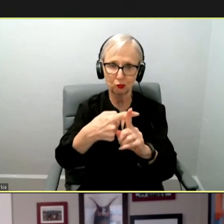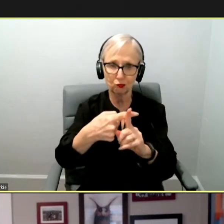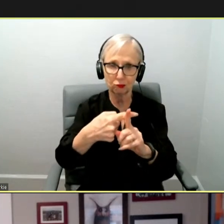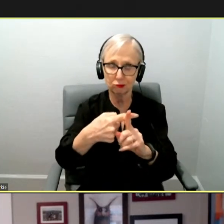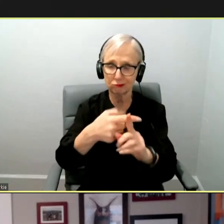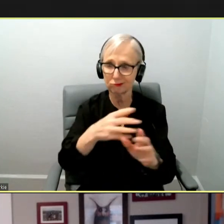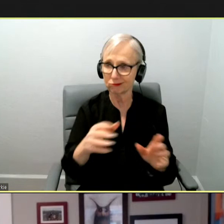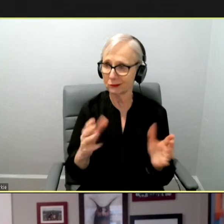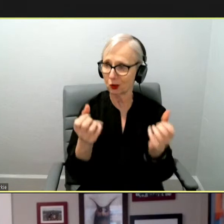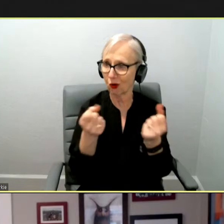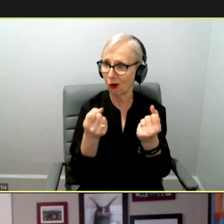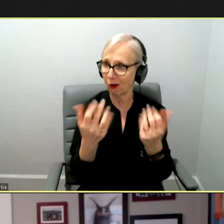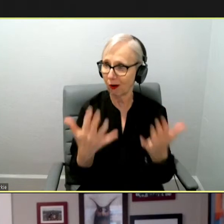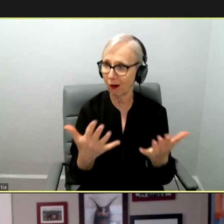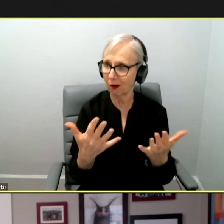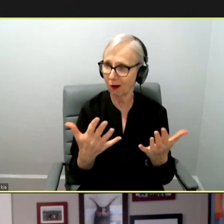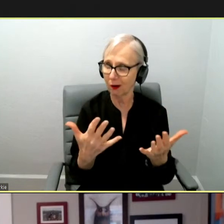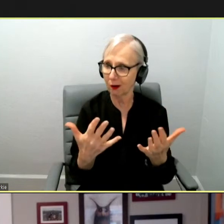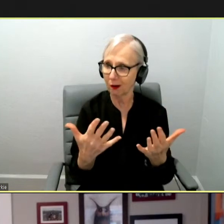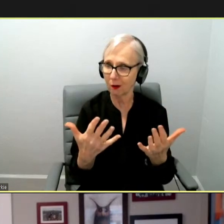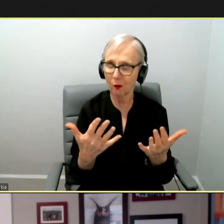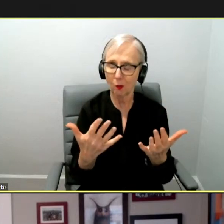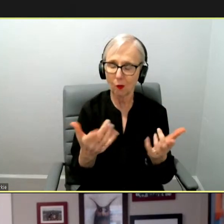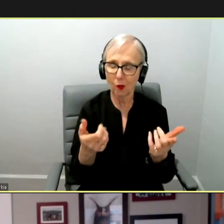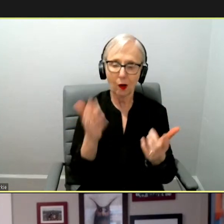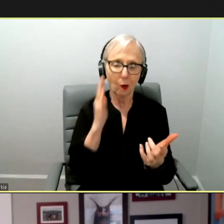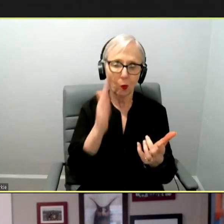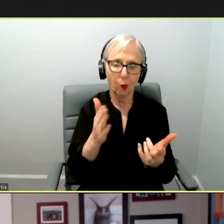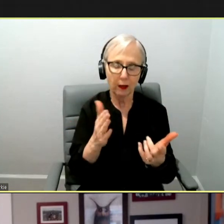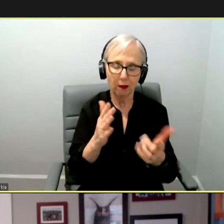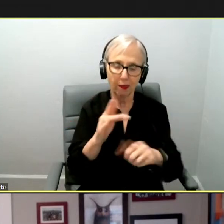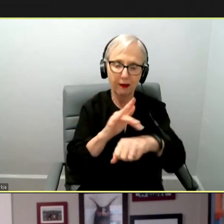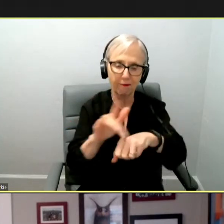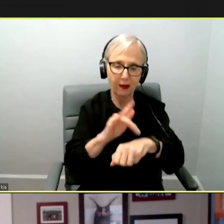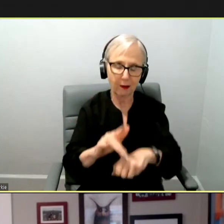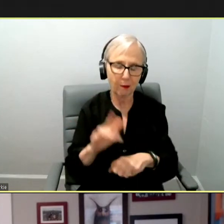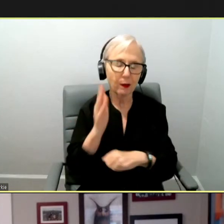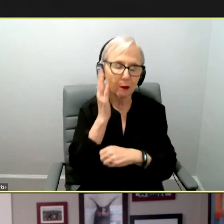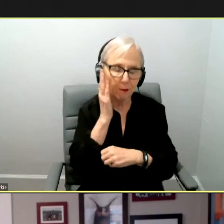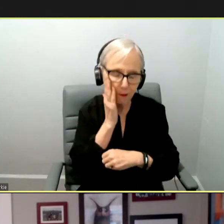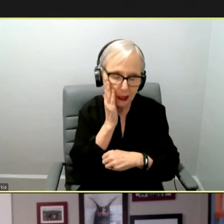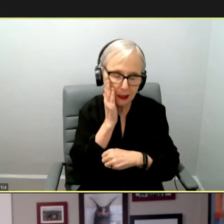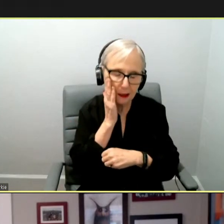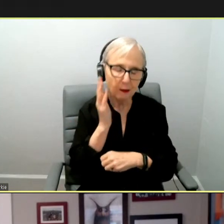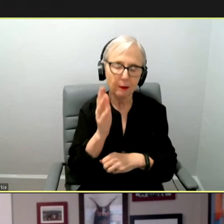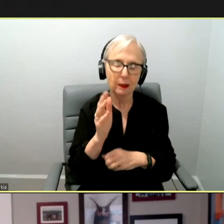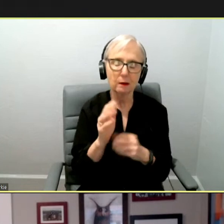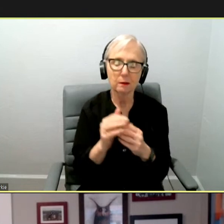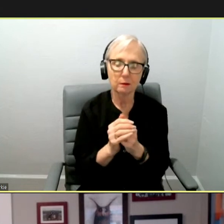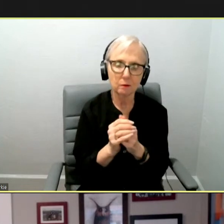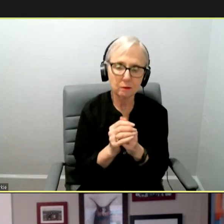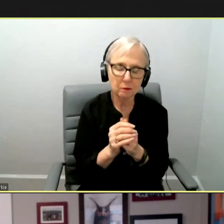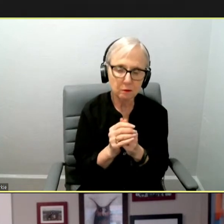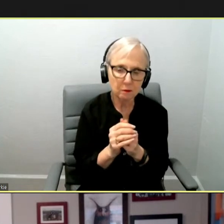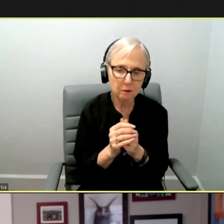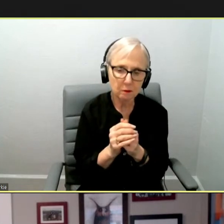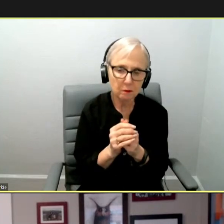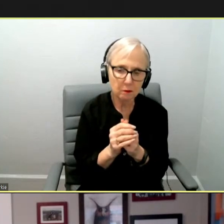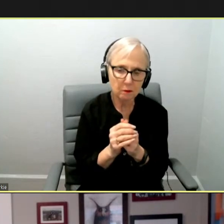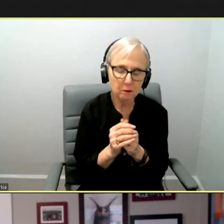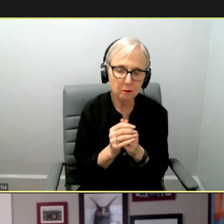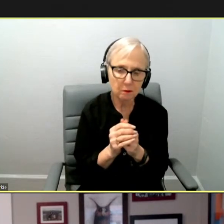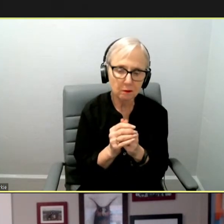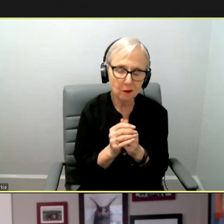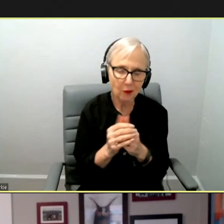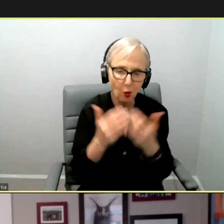meet, what the availability for beds is based on what rate of positivity with the new variant, or is it too